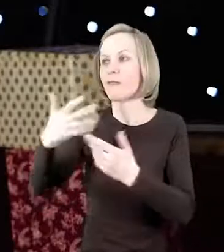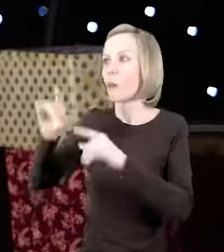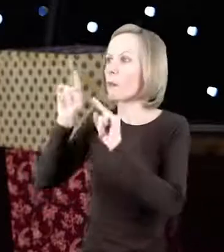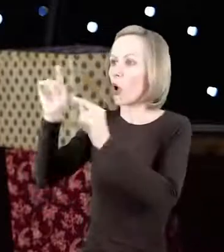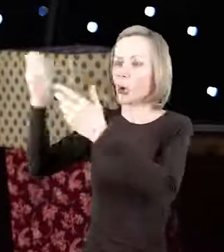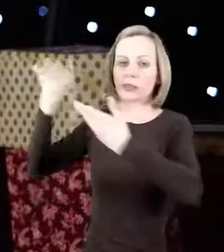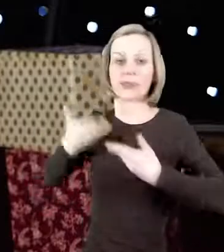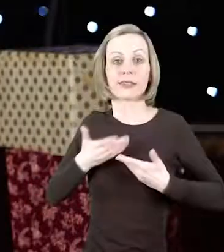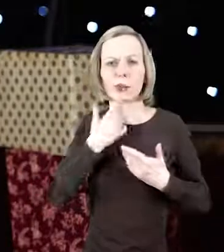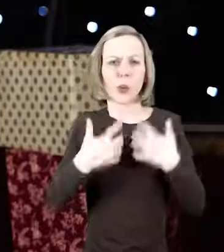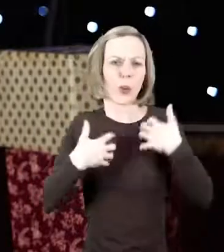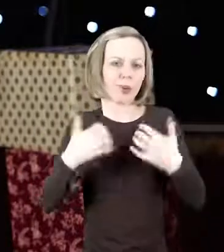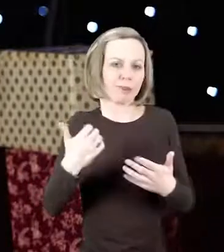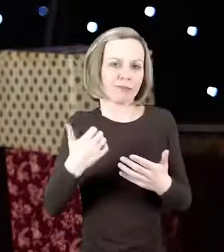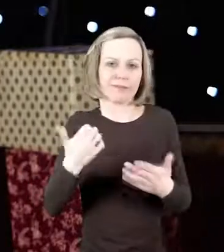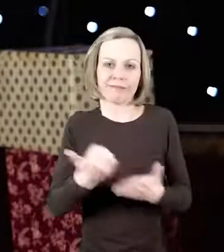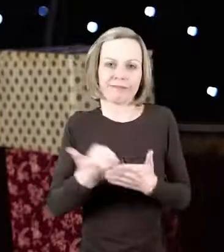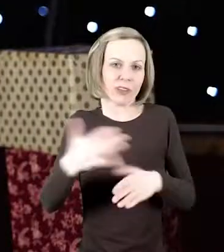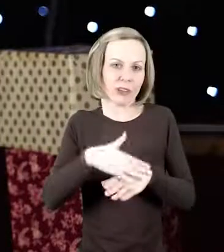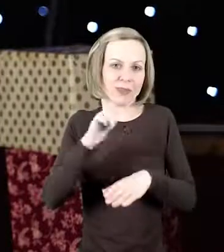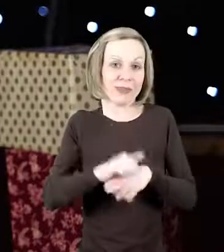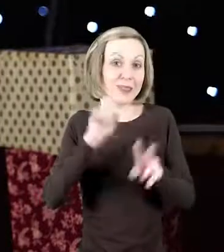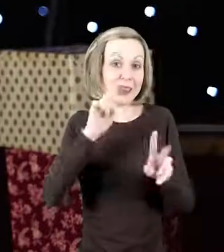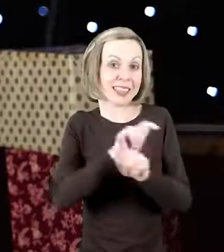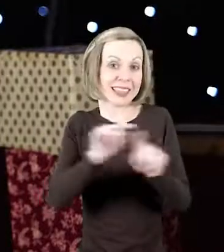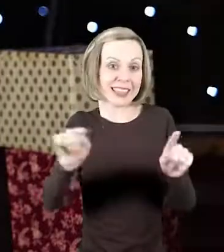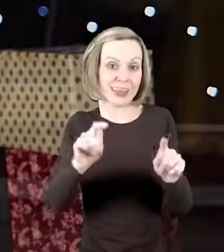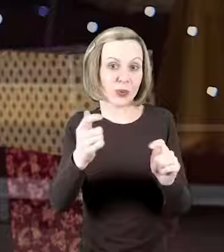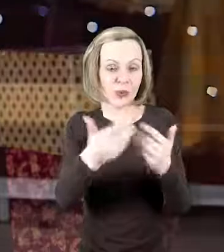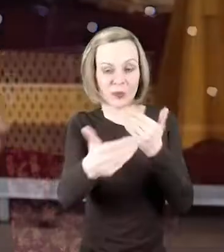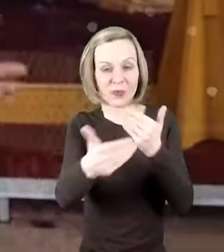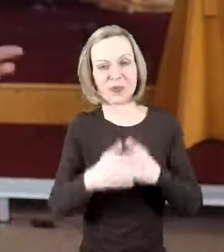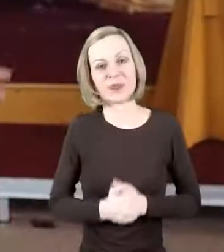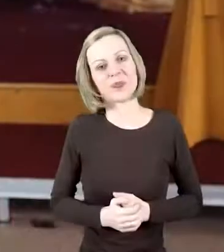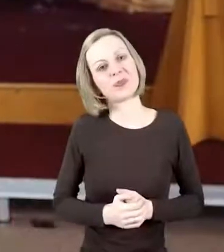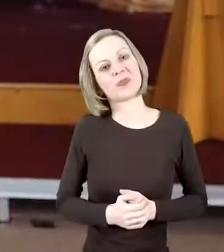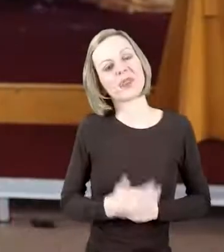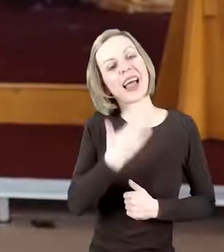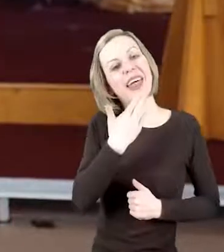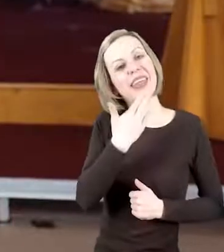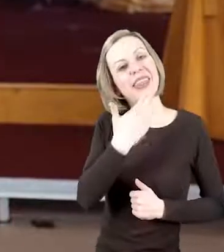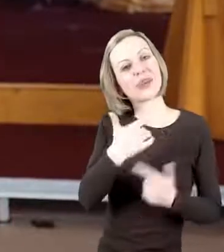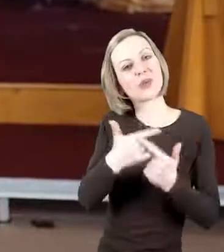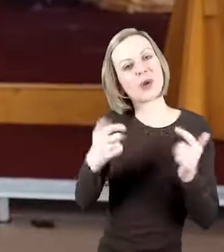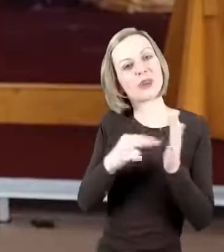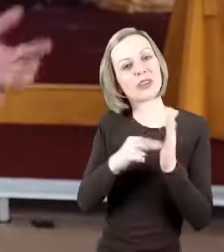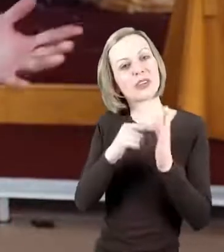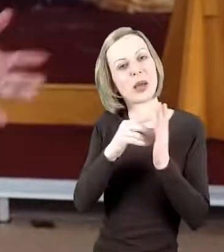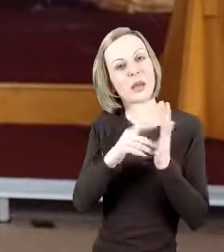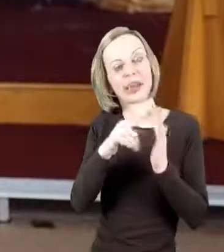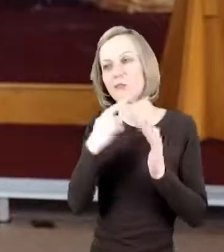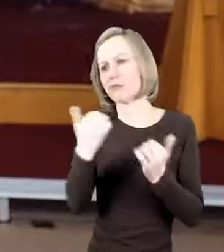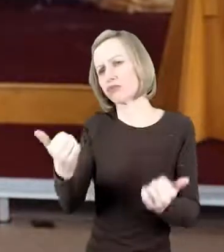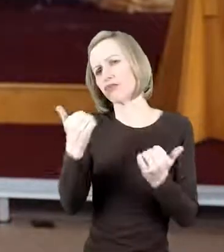from God. Have an amazing Christmas, and I'll see you soon. Bye. Thank you so much, Naomi. That is